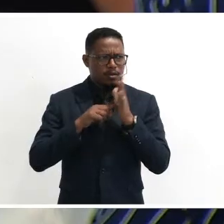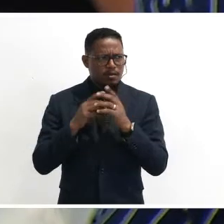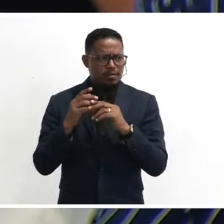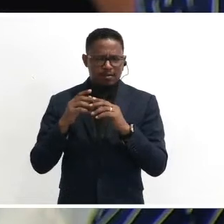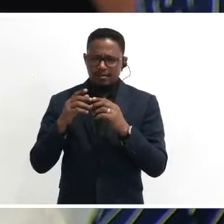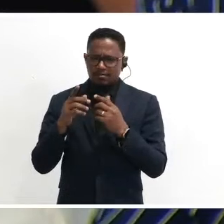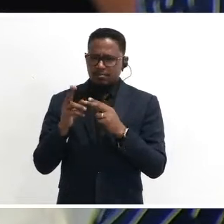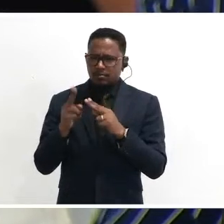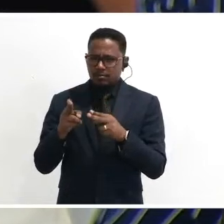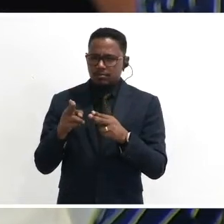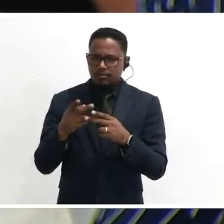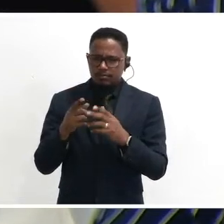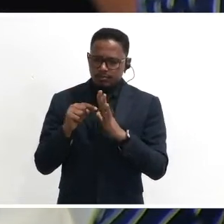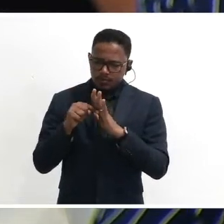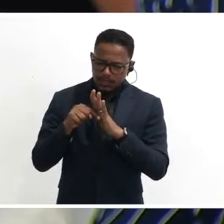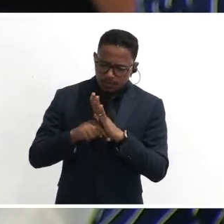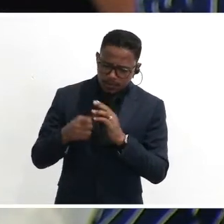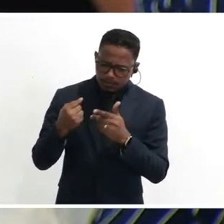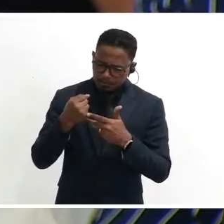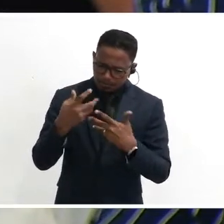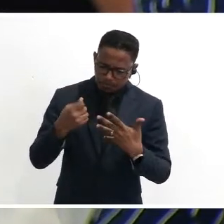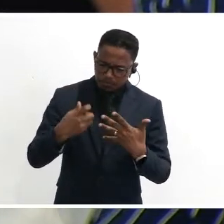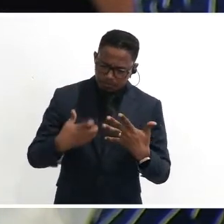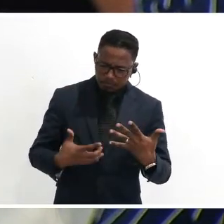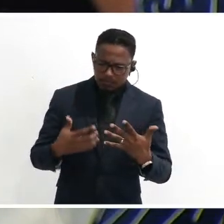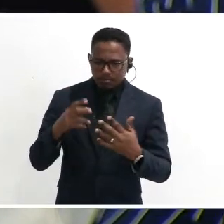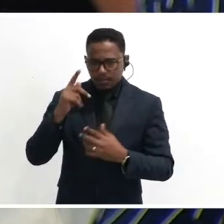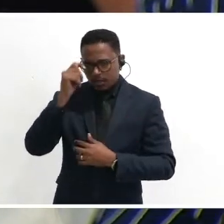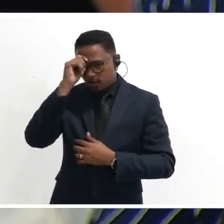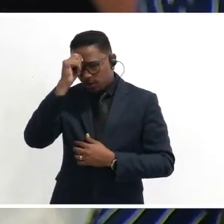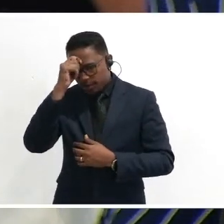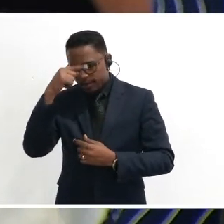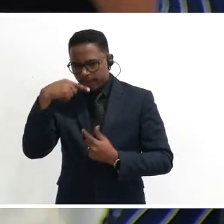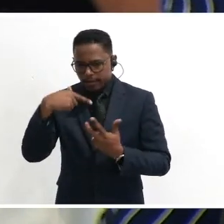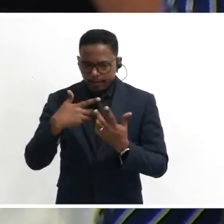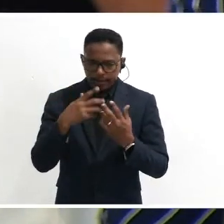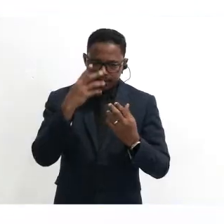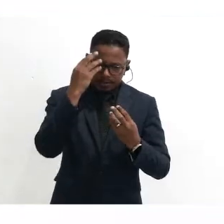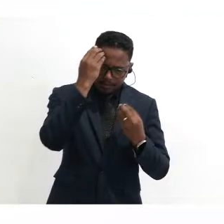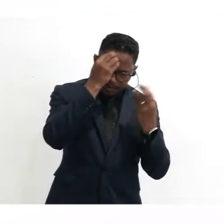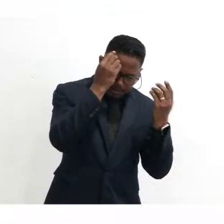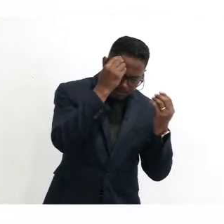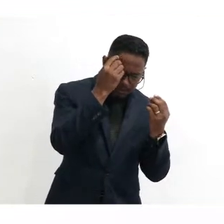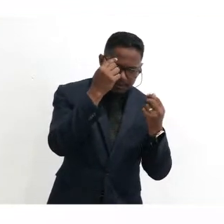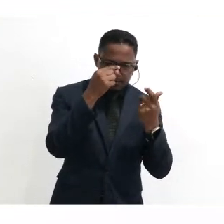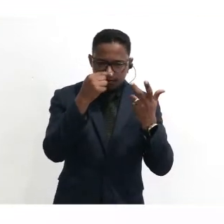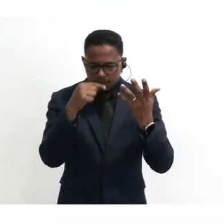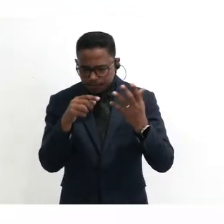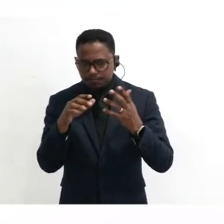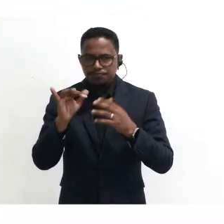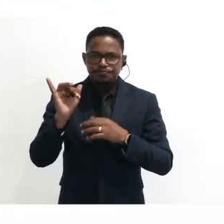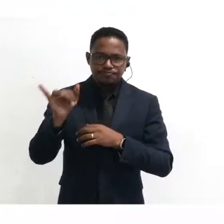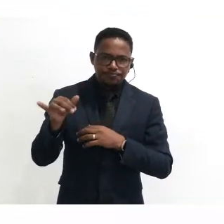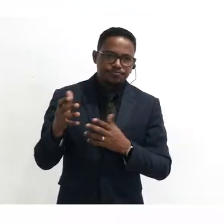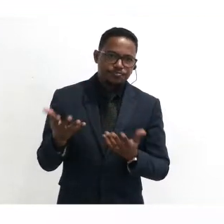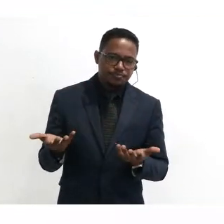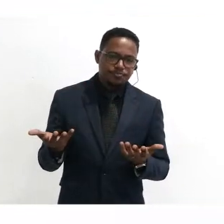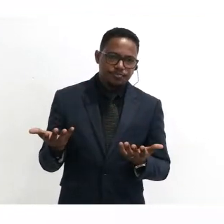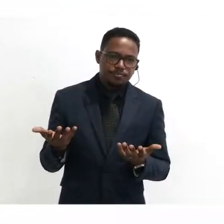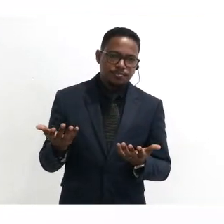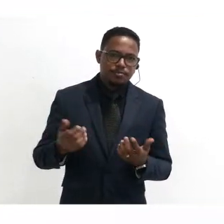in terms of the theory and maybe some of the thoughts. But essentially, you can think of